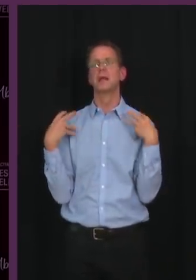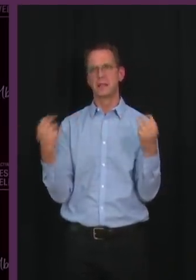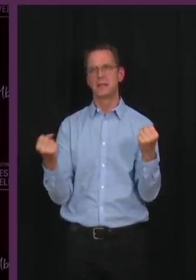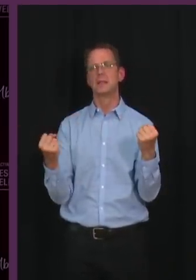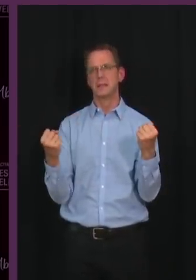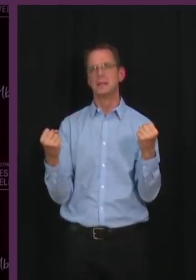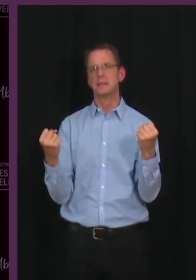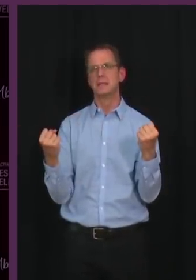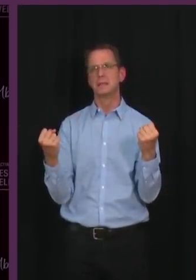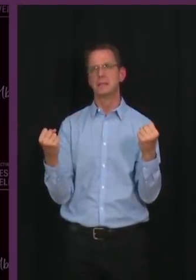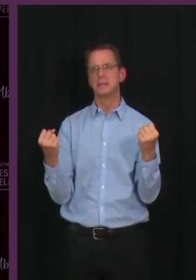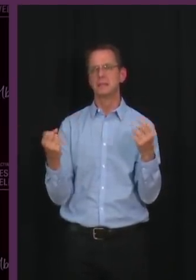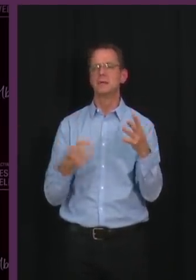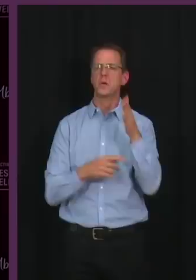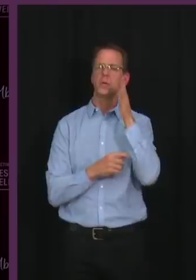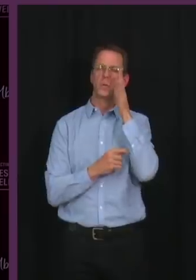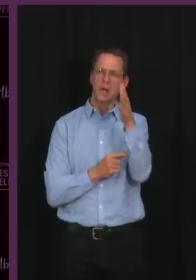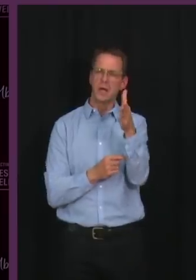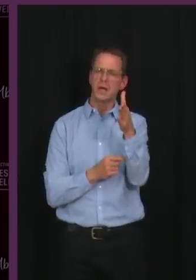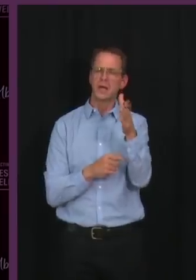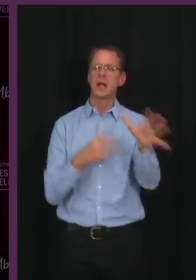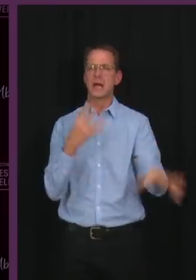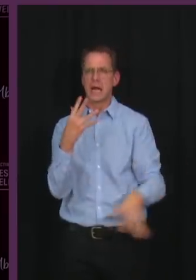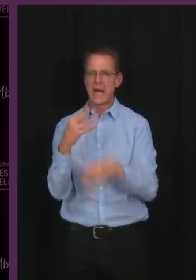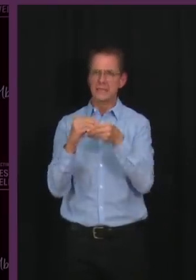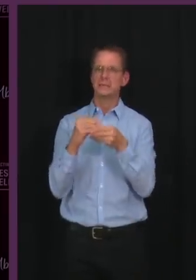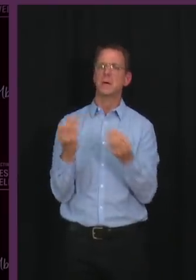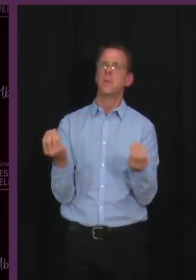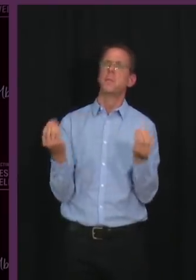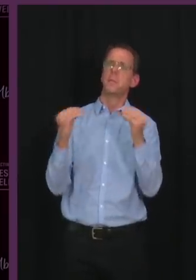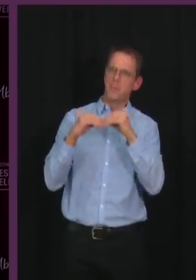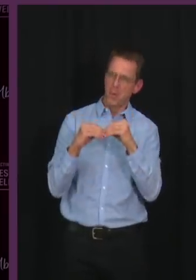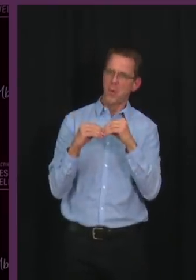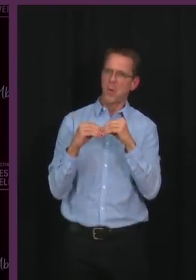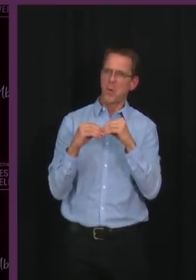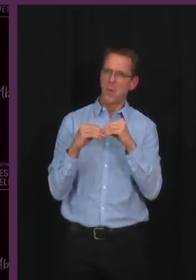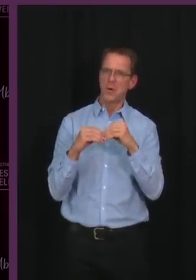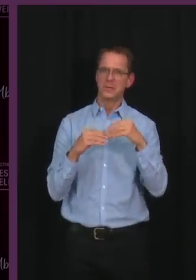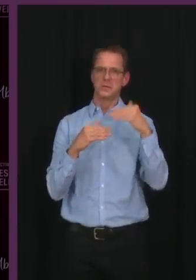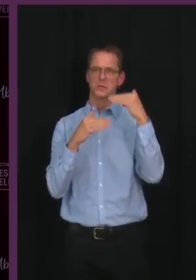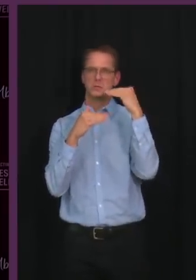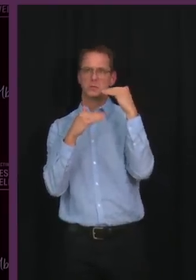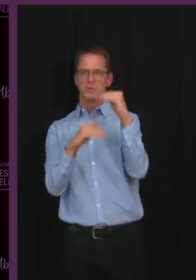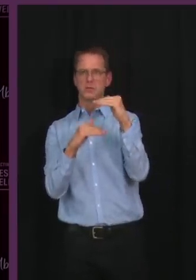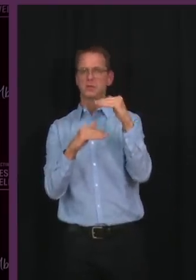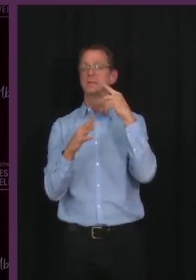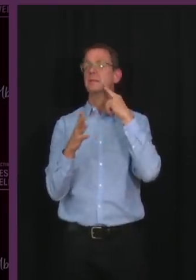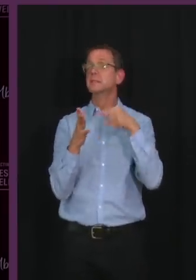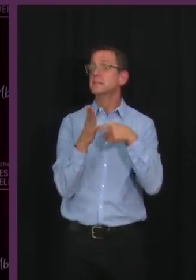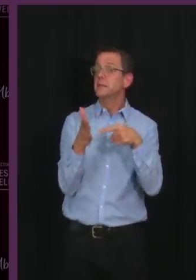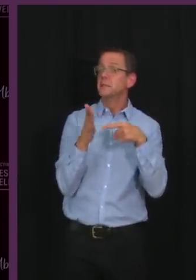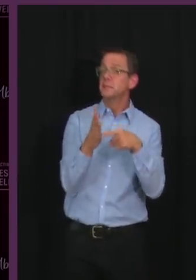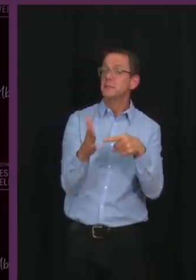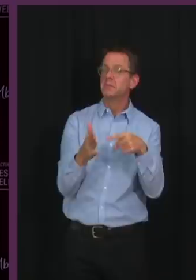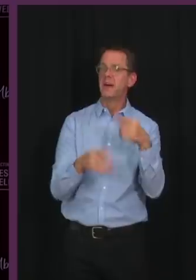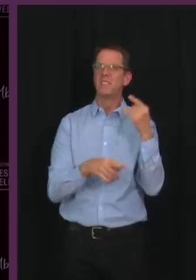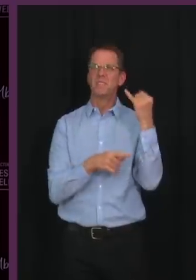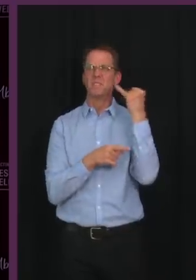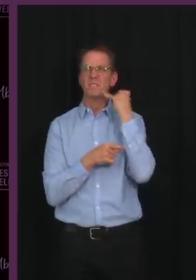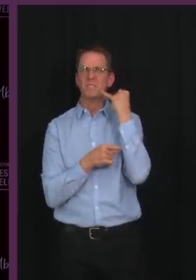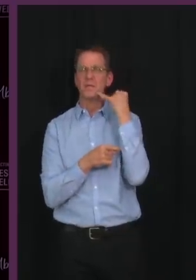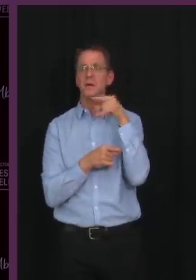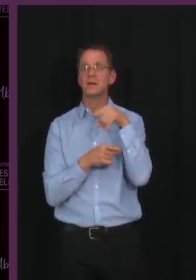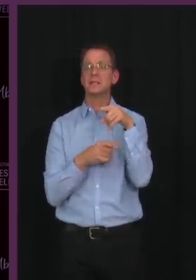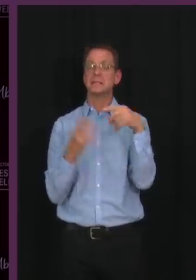collection and actions with restrictions at registry services. So that means if you are given a fine